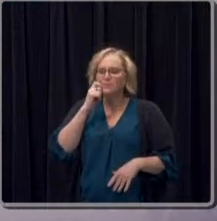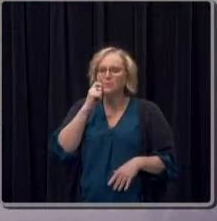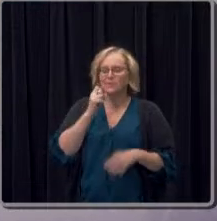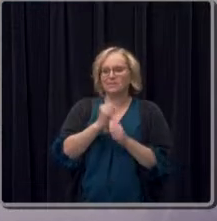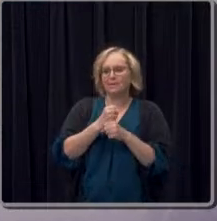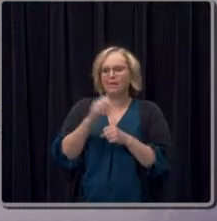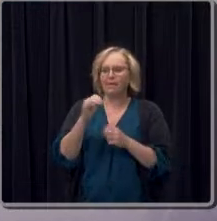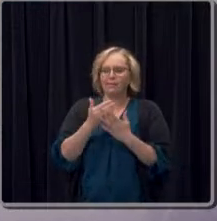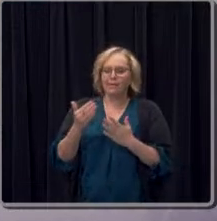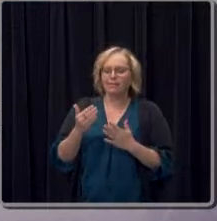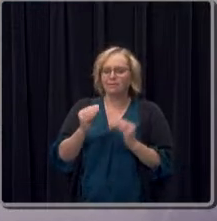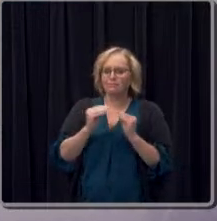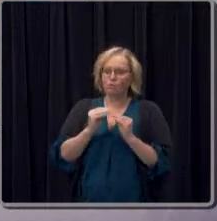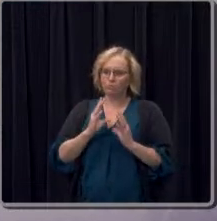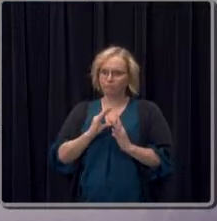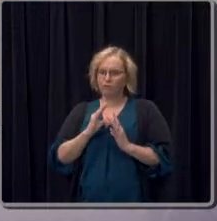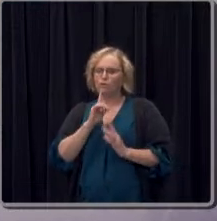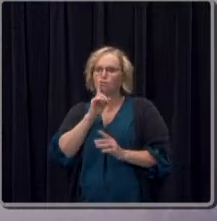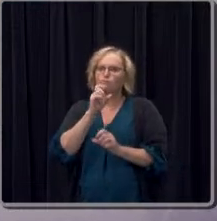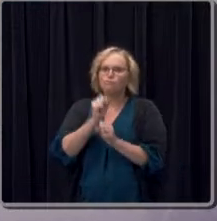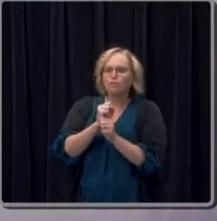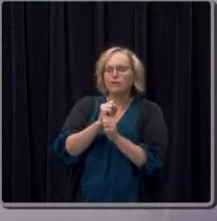reality for the students with the learning.